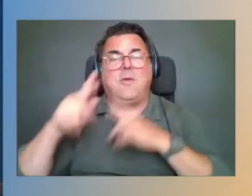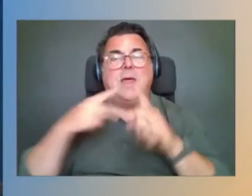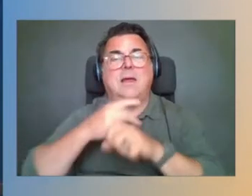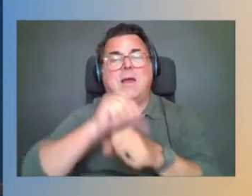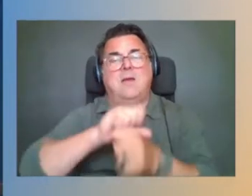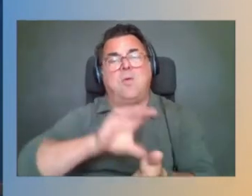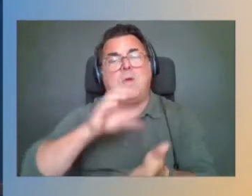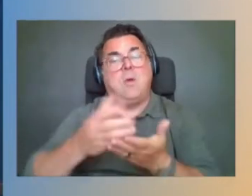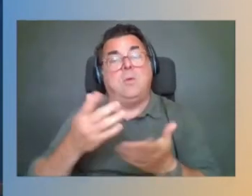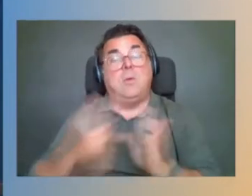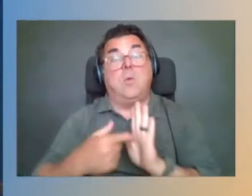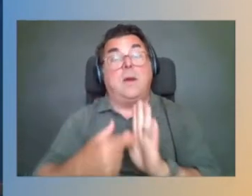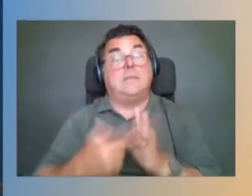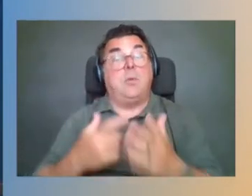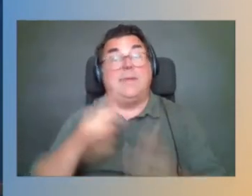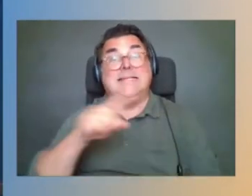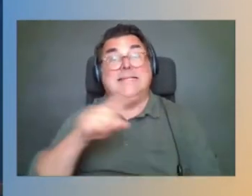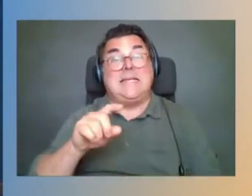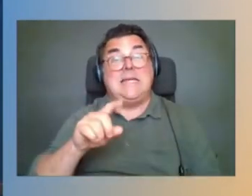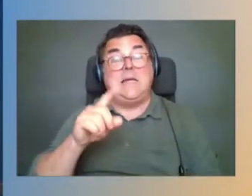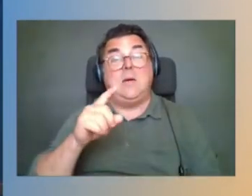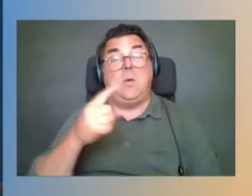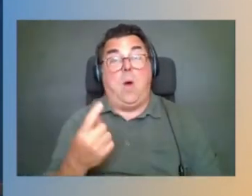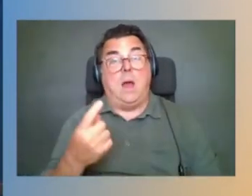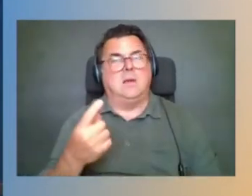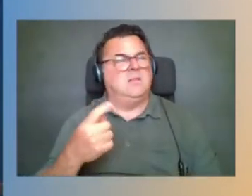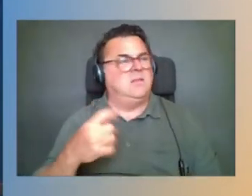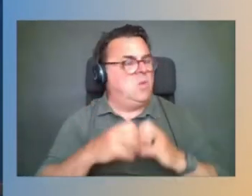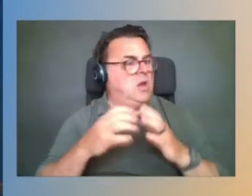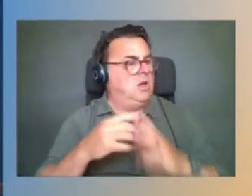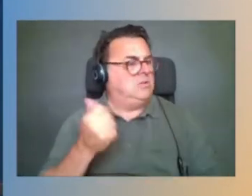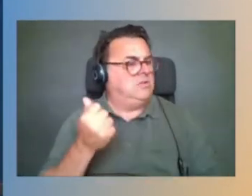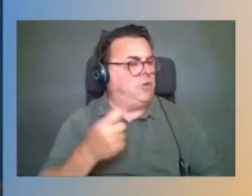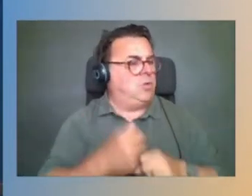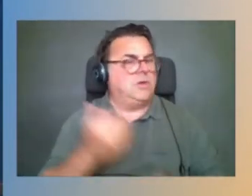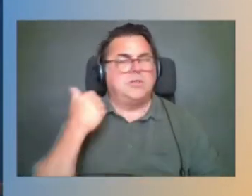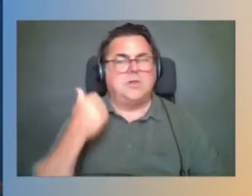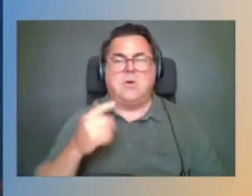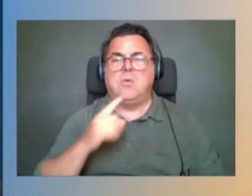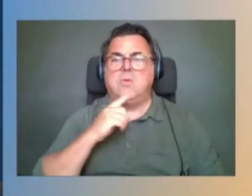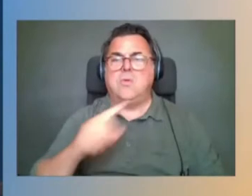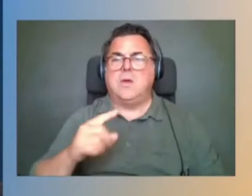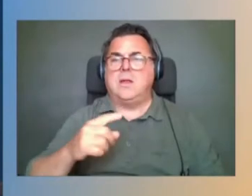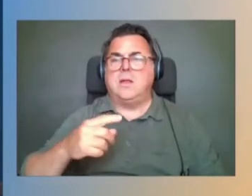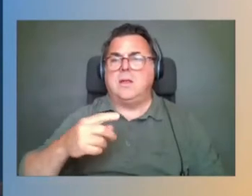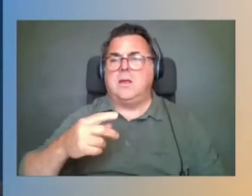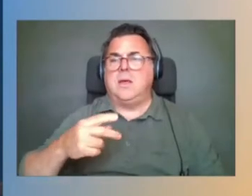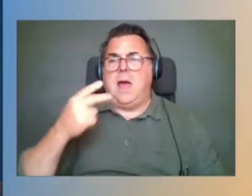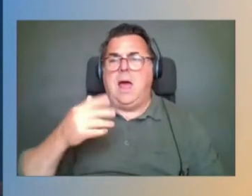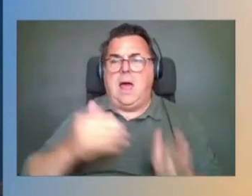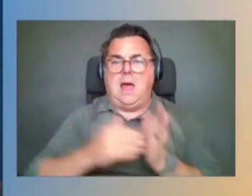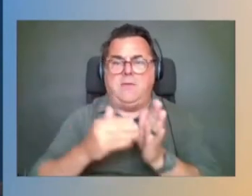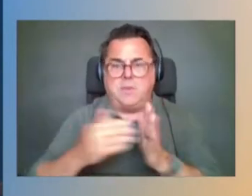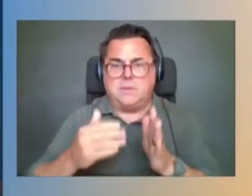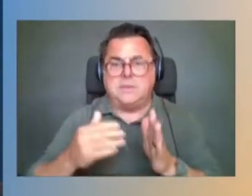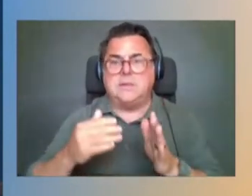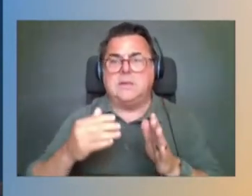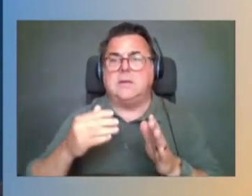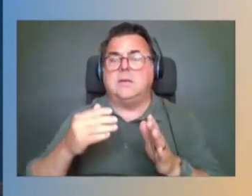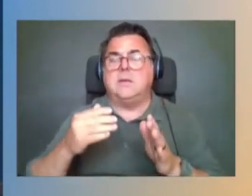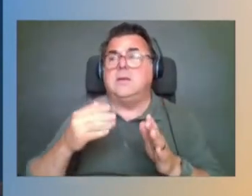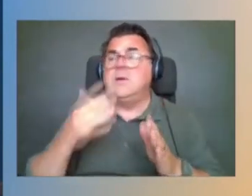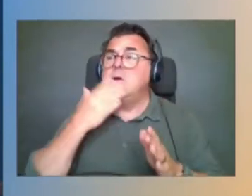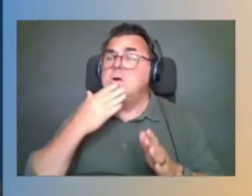good example, the Z1 instance type, which we launched a couple years ago, has really high frequency processors, which is ideal for doing this type of EDA